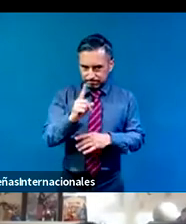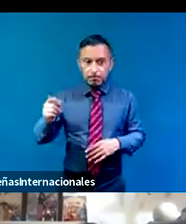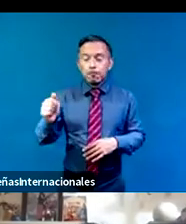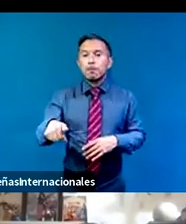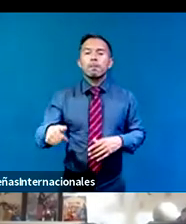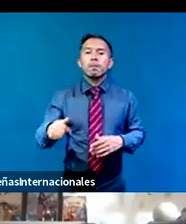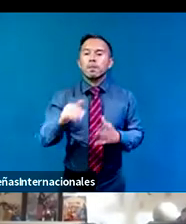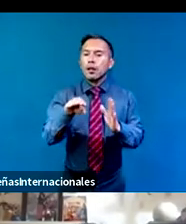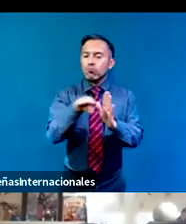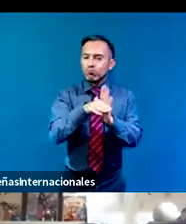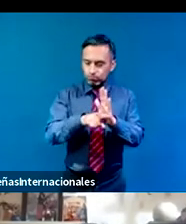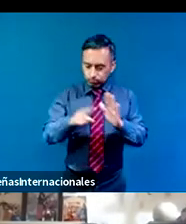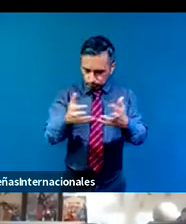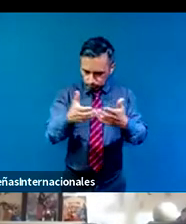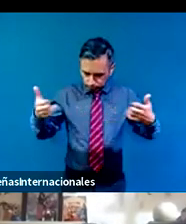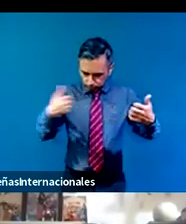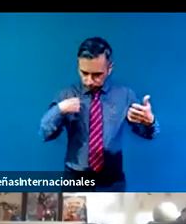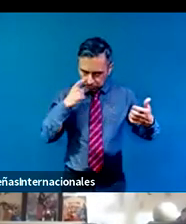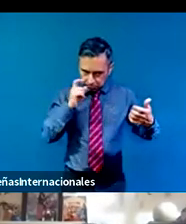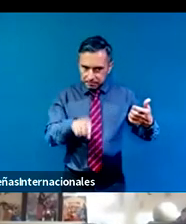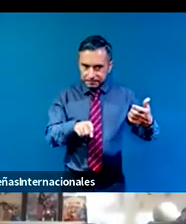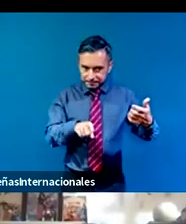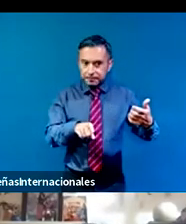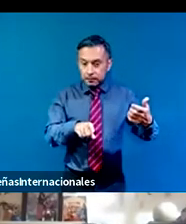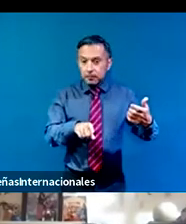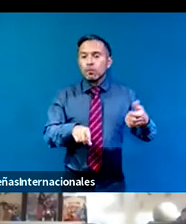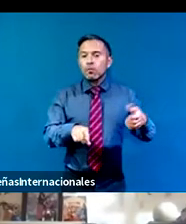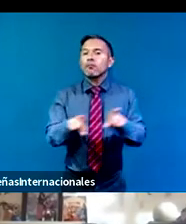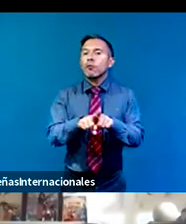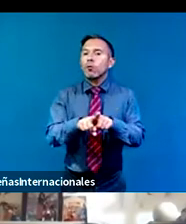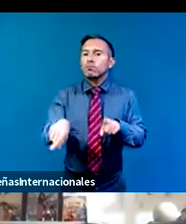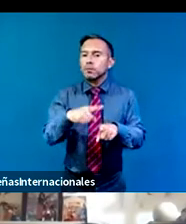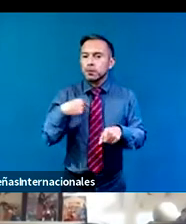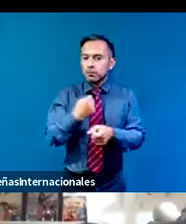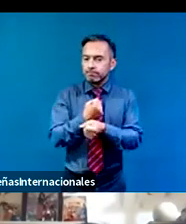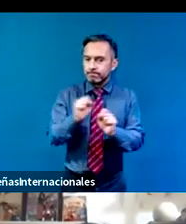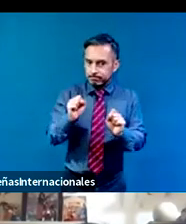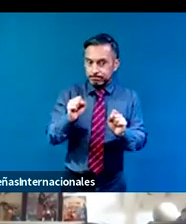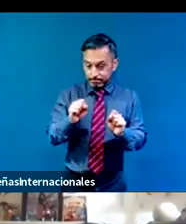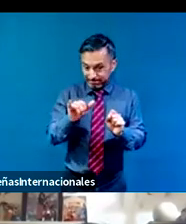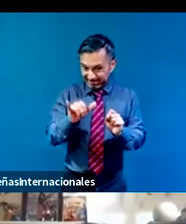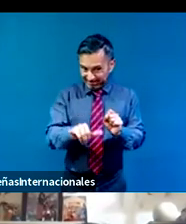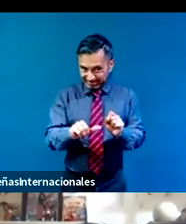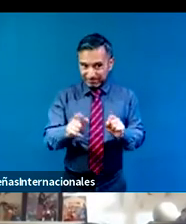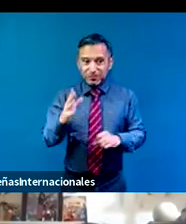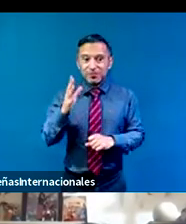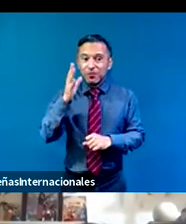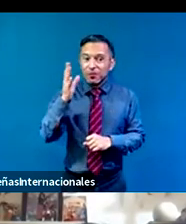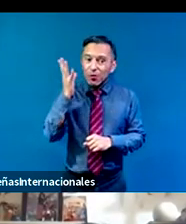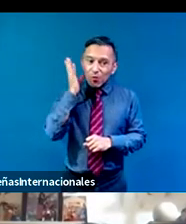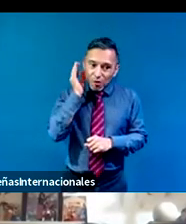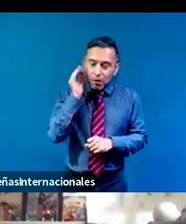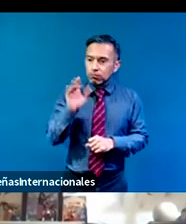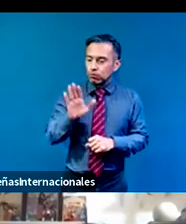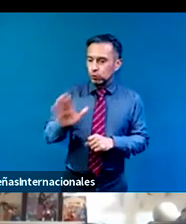to ensure that the lived realities of women who are not a homogeneous group are recognized in